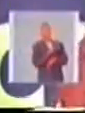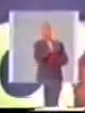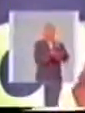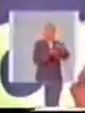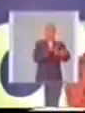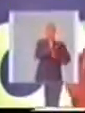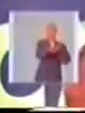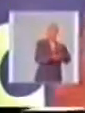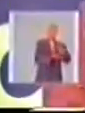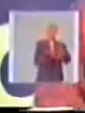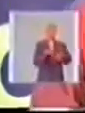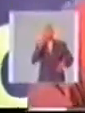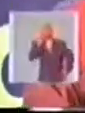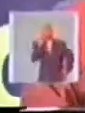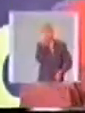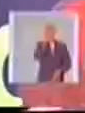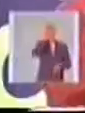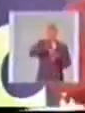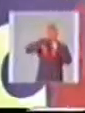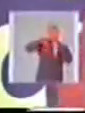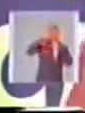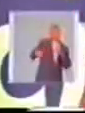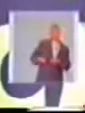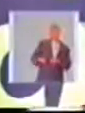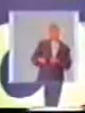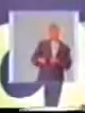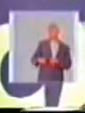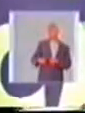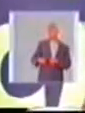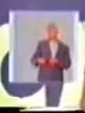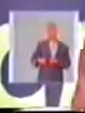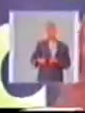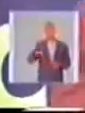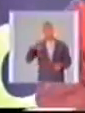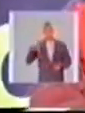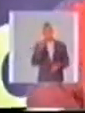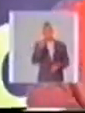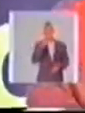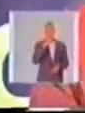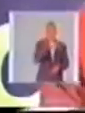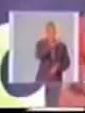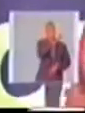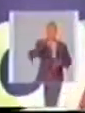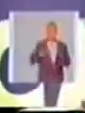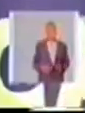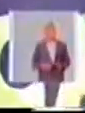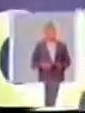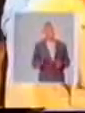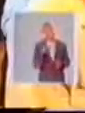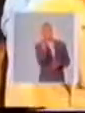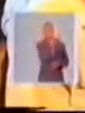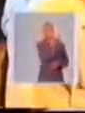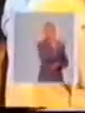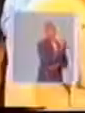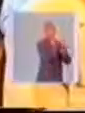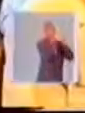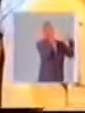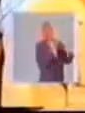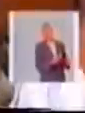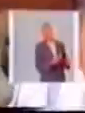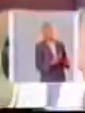of Pentecost a Christianity sha se no se Christ for entua entu so dudu e ye ready for next week se ba me no ba hwa Malachi